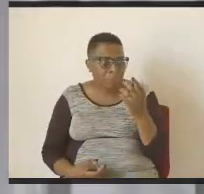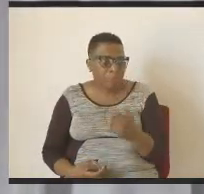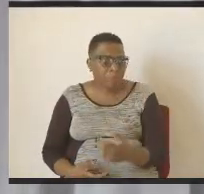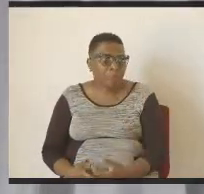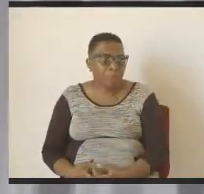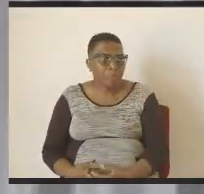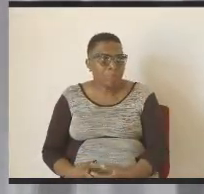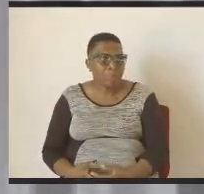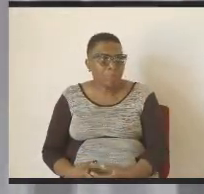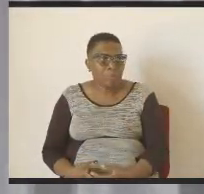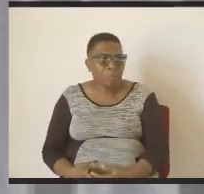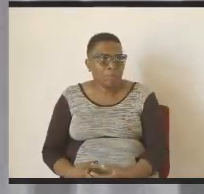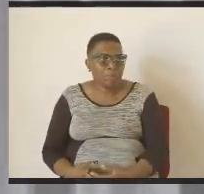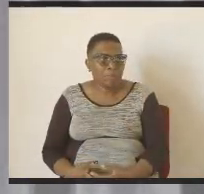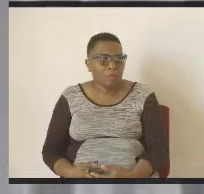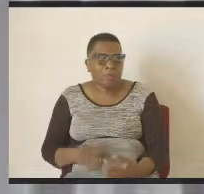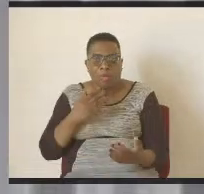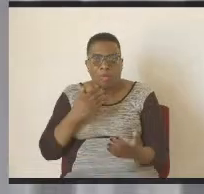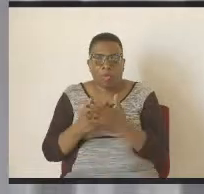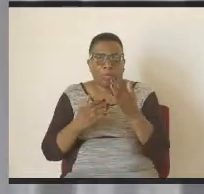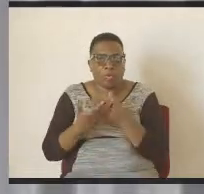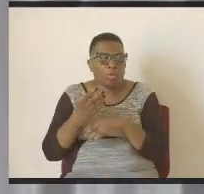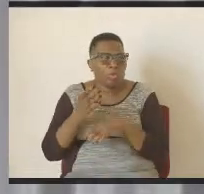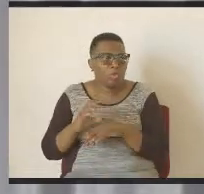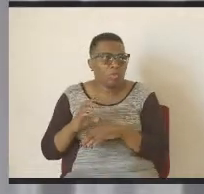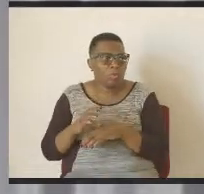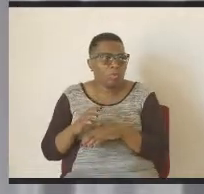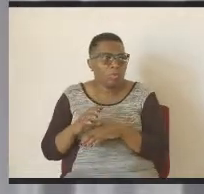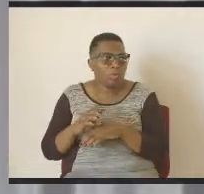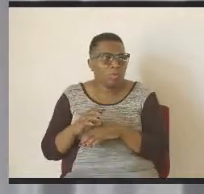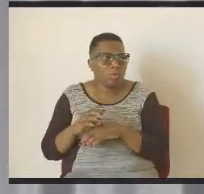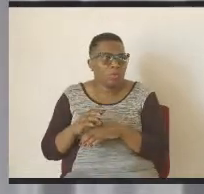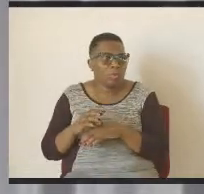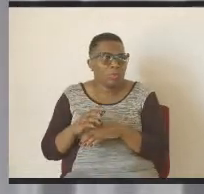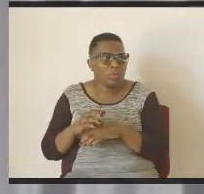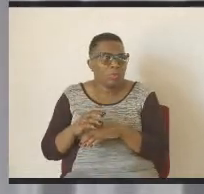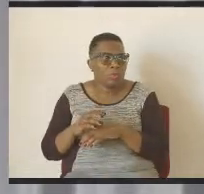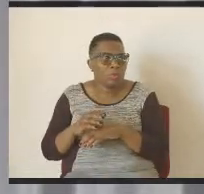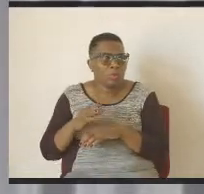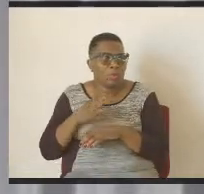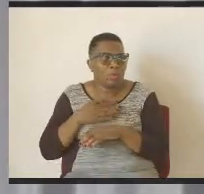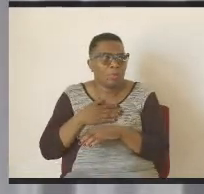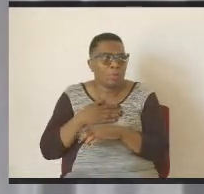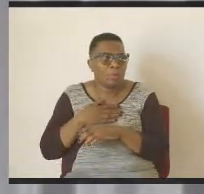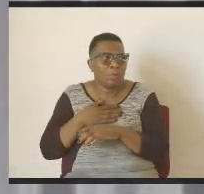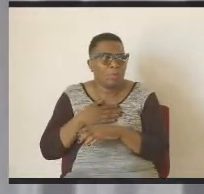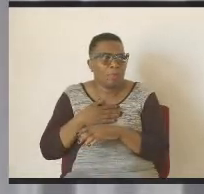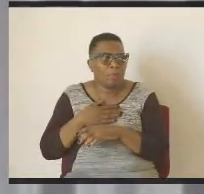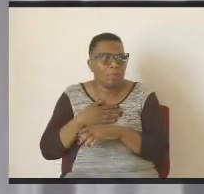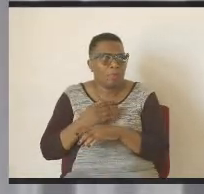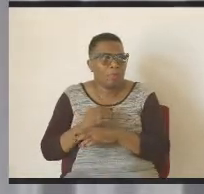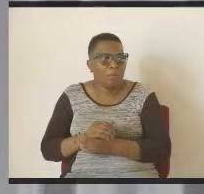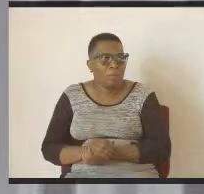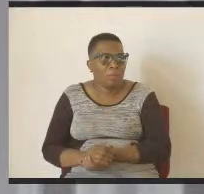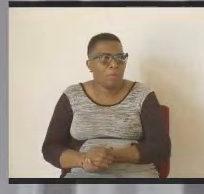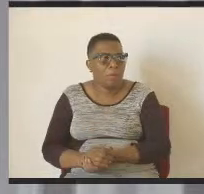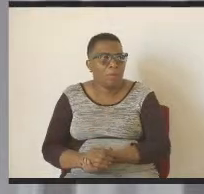My sister. Good morning, church. My dear sweet Jesus sacrificed his life for me.